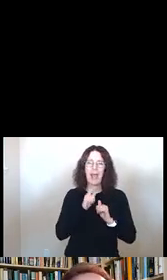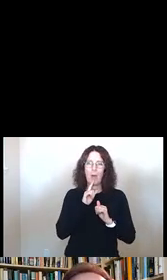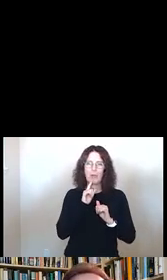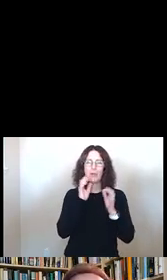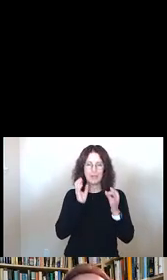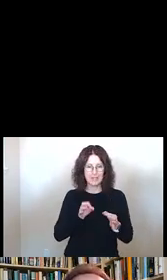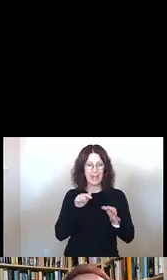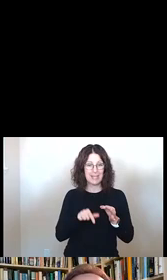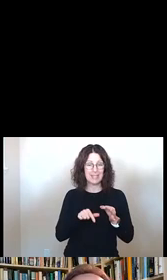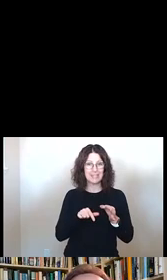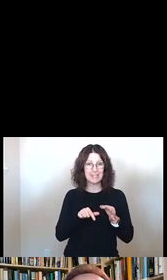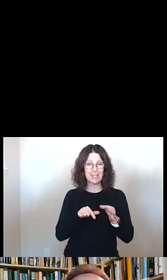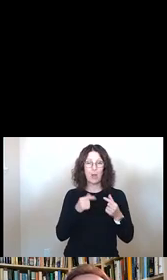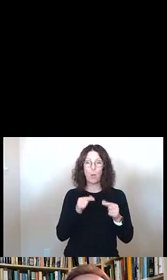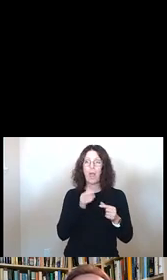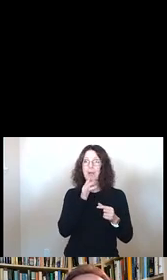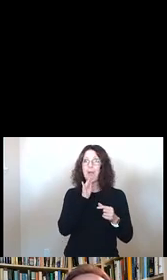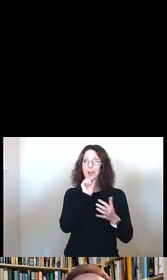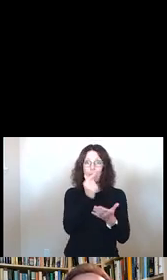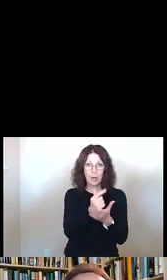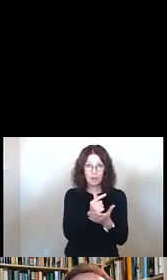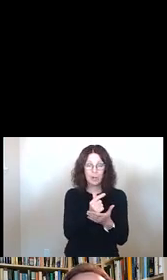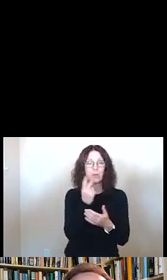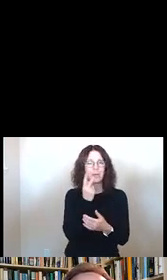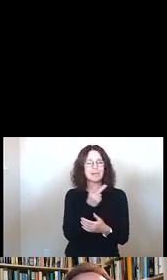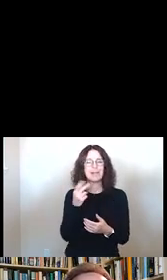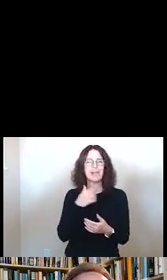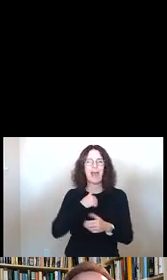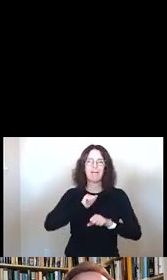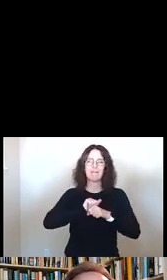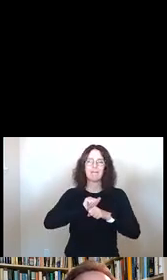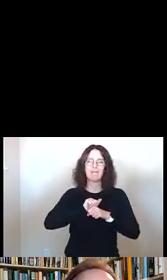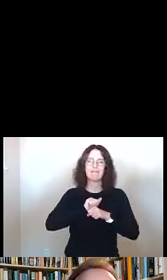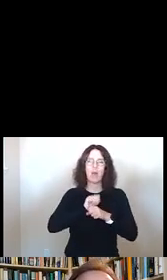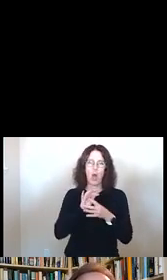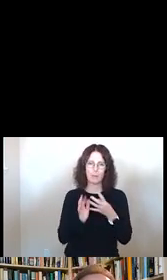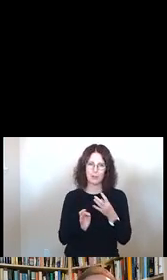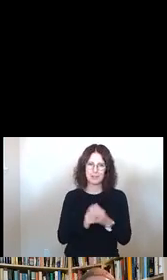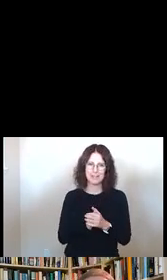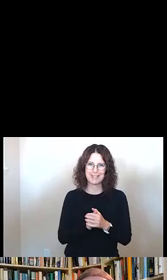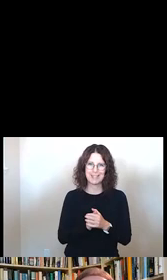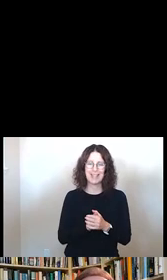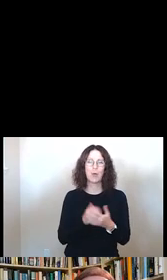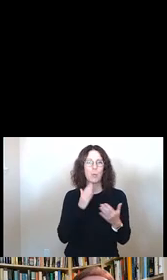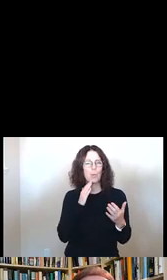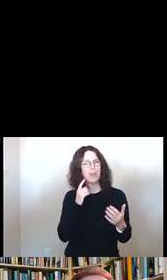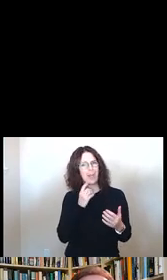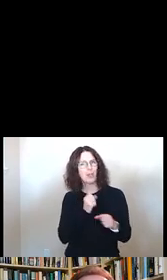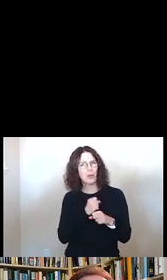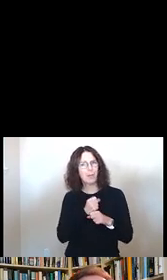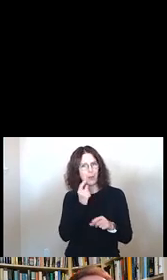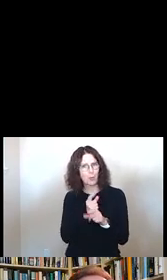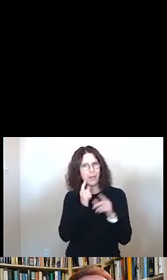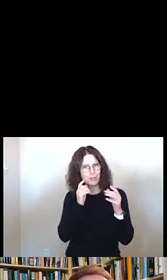choice, as I said before, and we hope that you'll find your pathway in the Faculty of